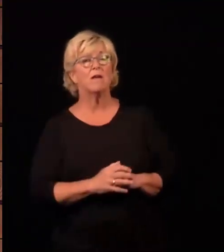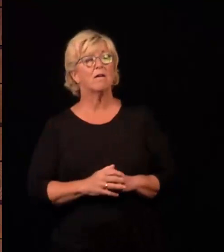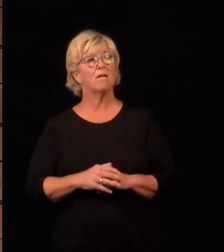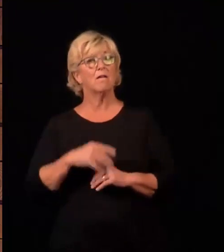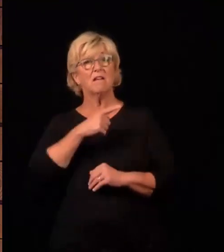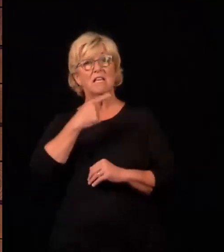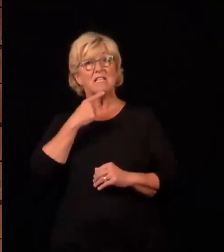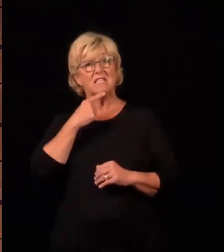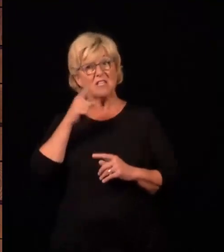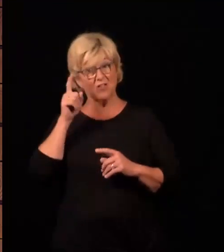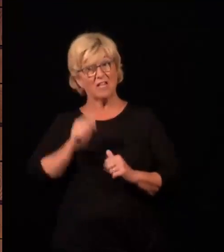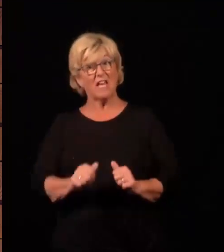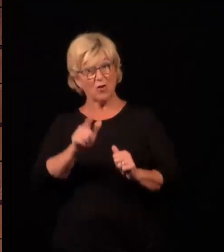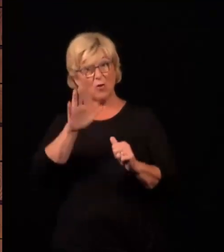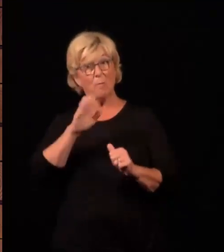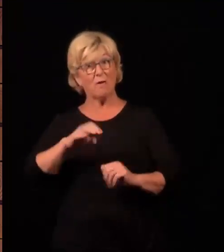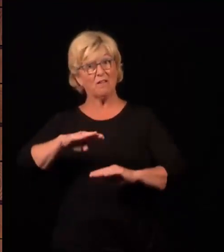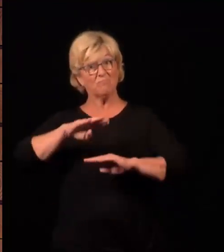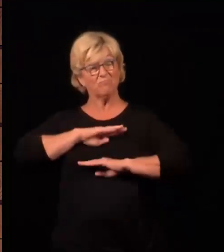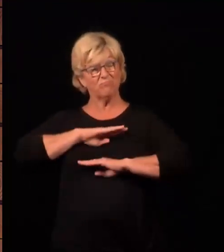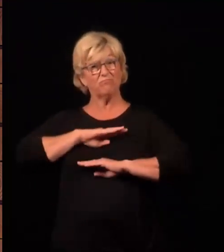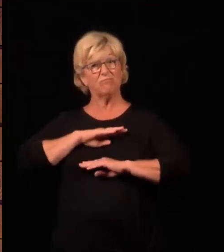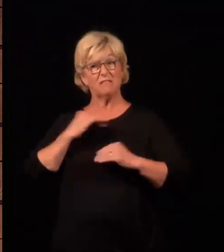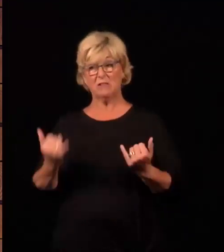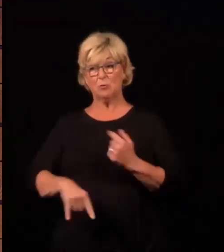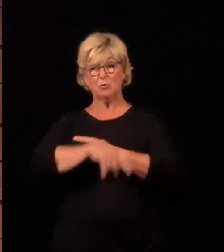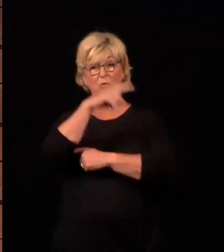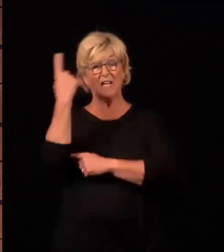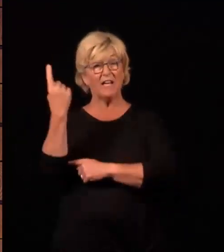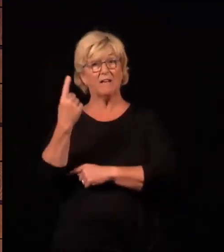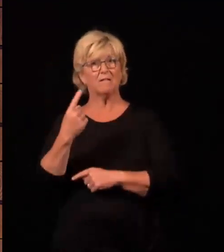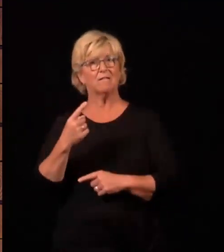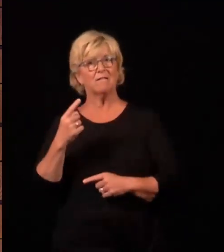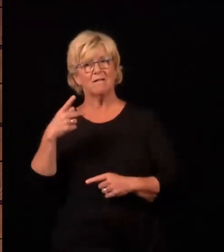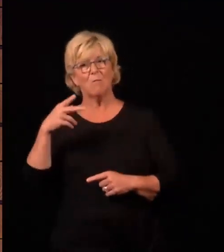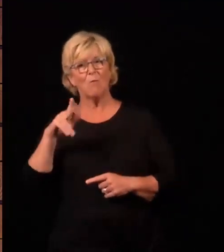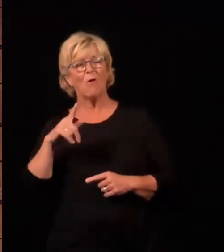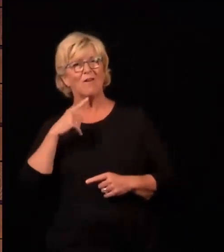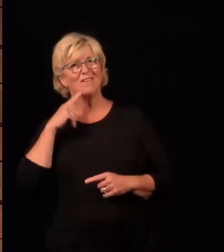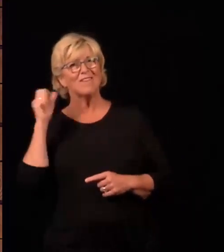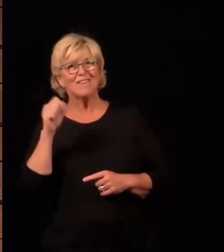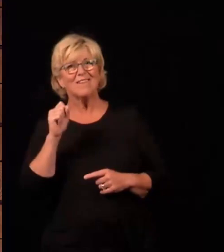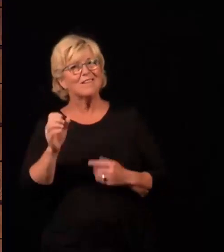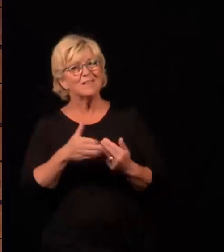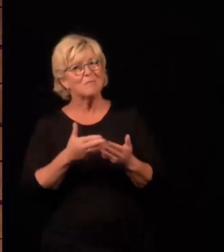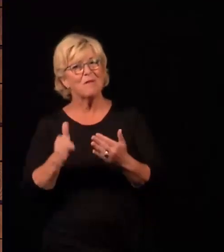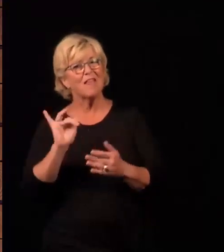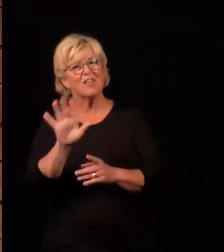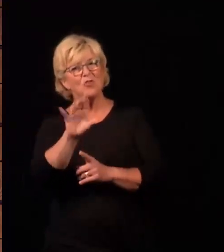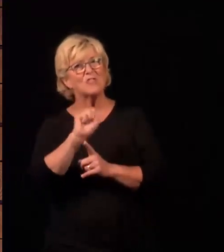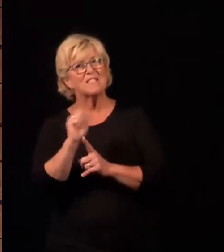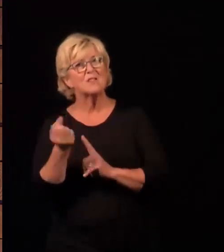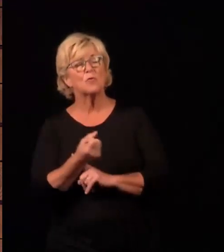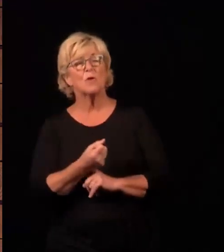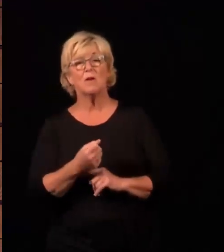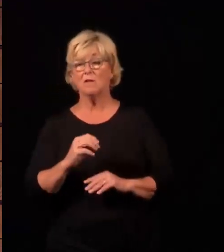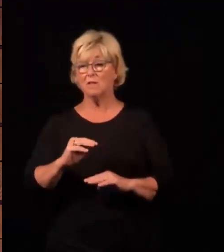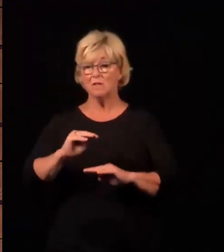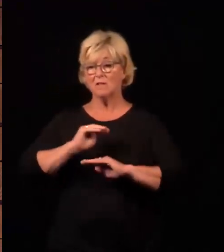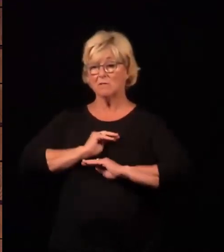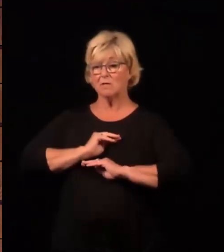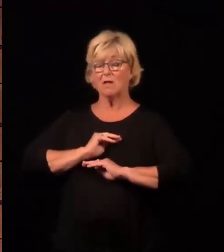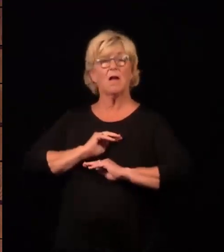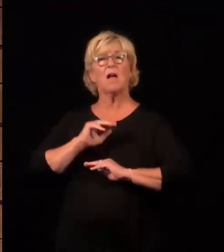these circumstances? His answer would be yes, even in these circumstances. Because contentment is